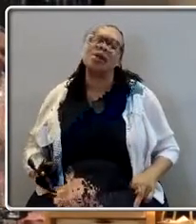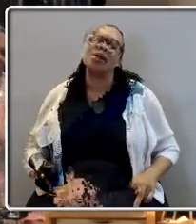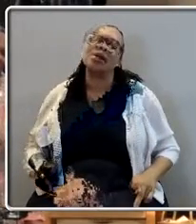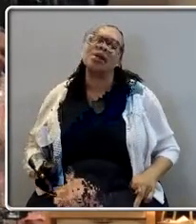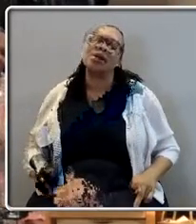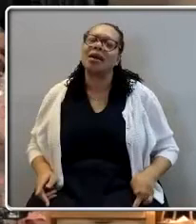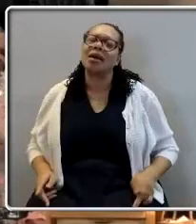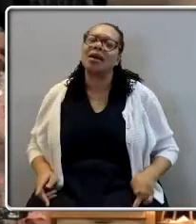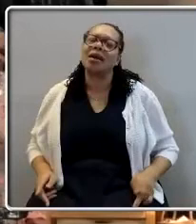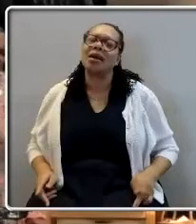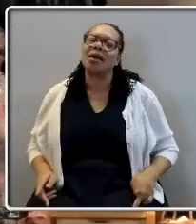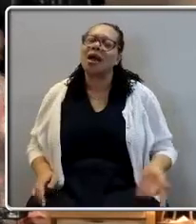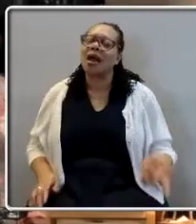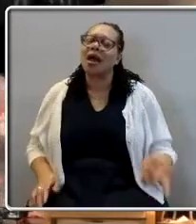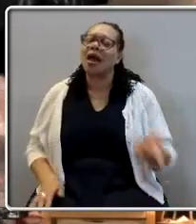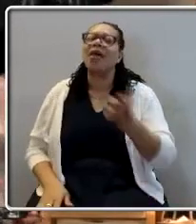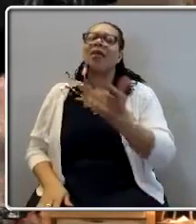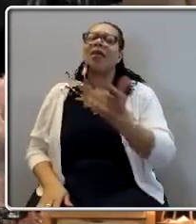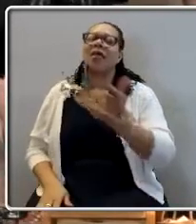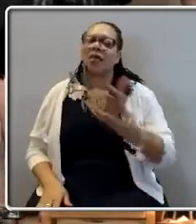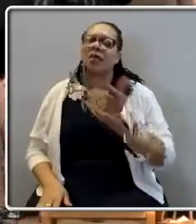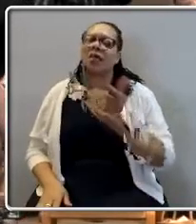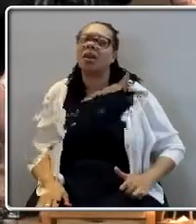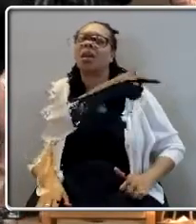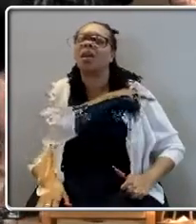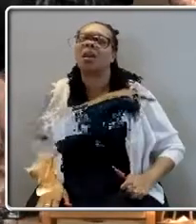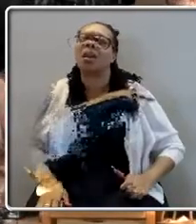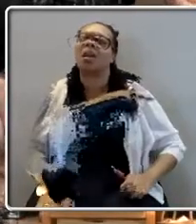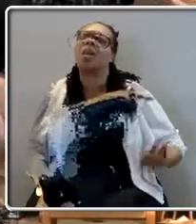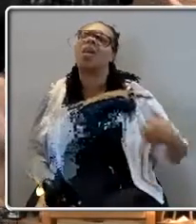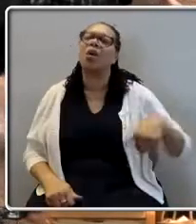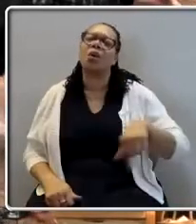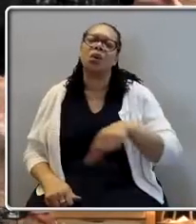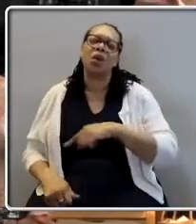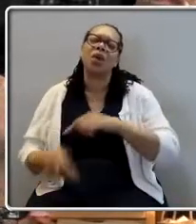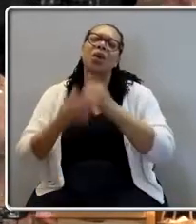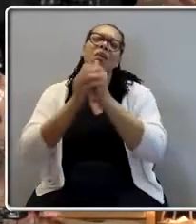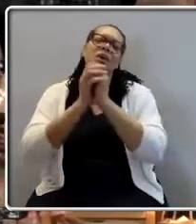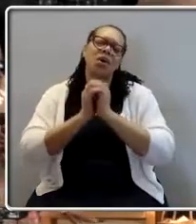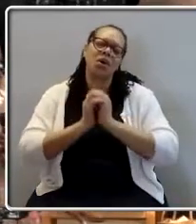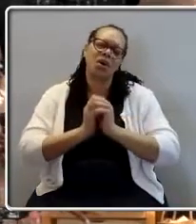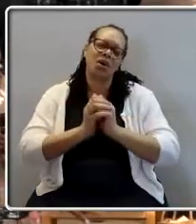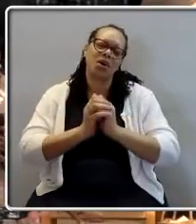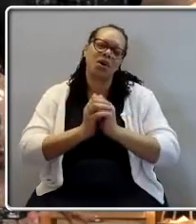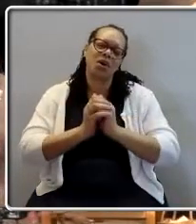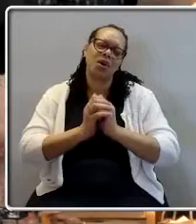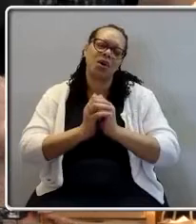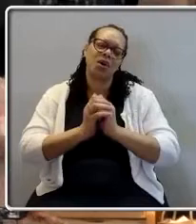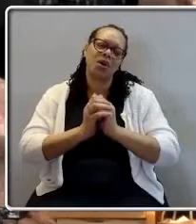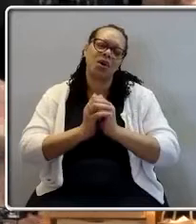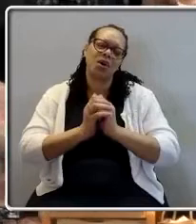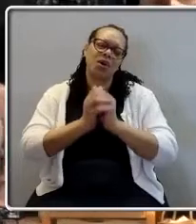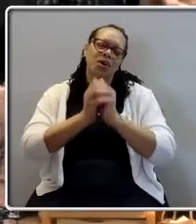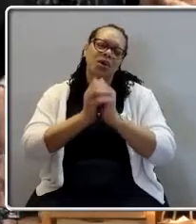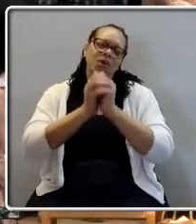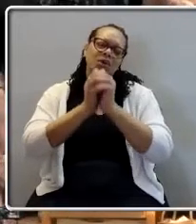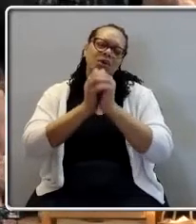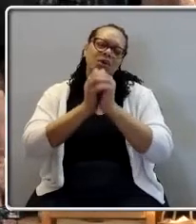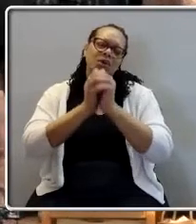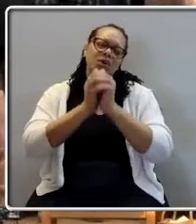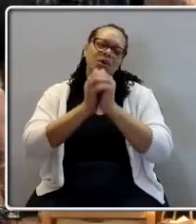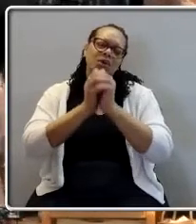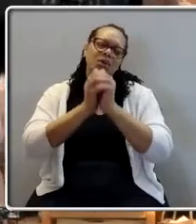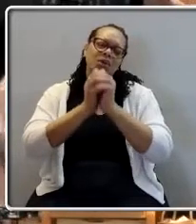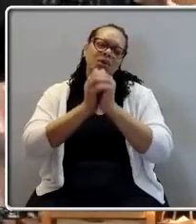you, mighty one, holy one. We worship